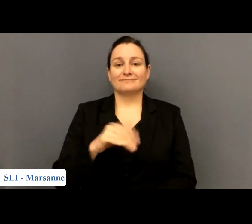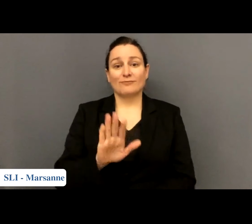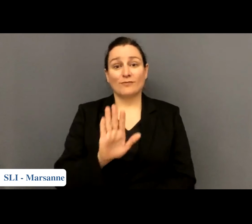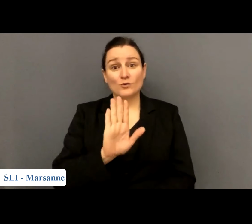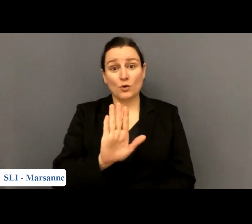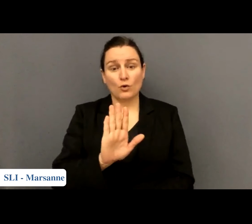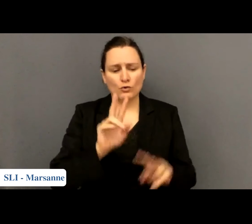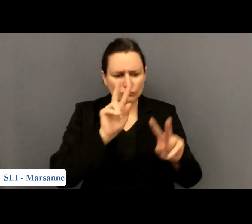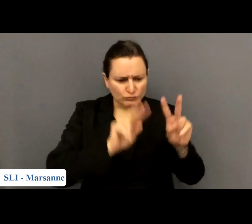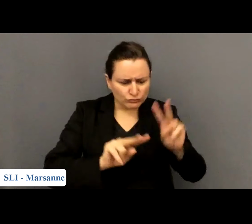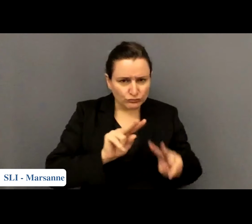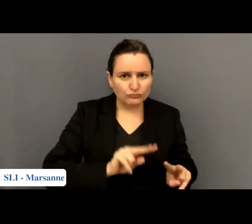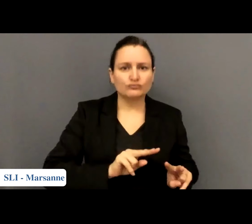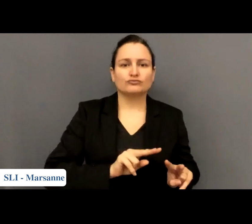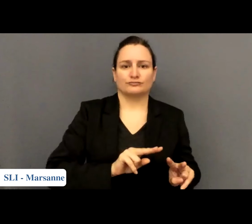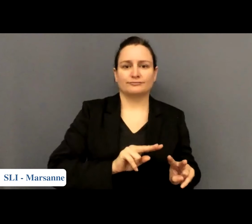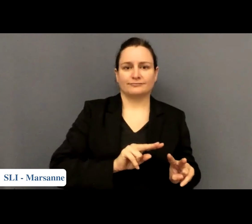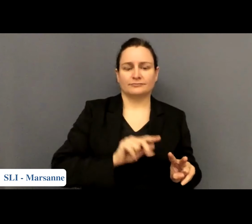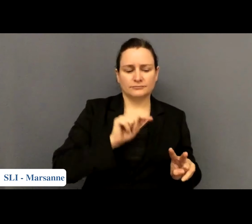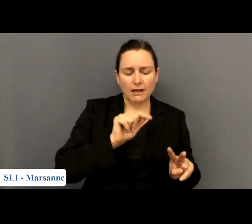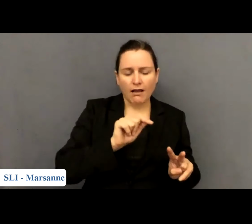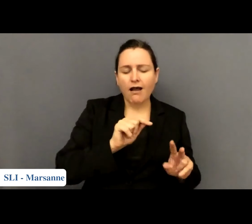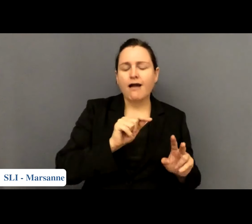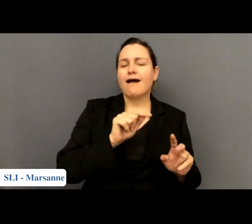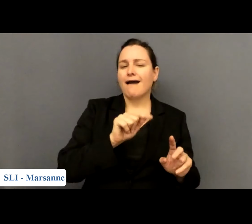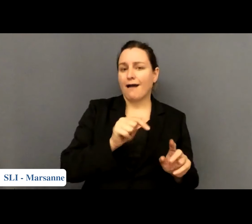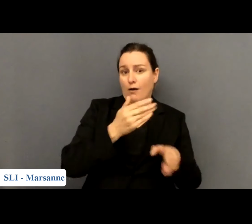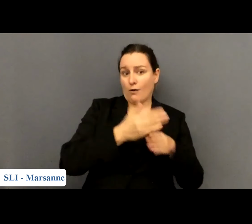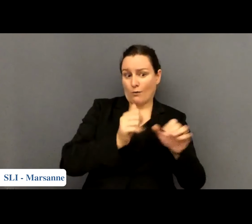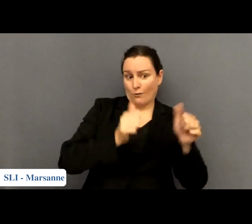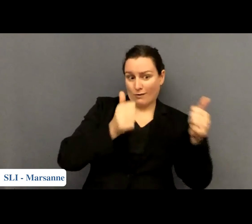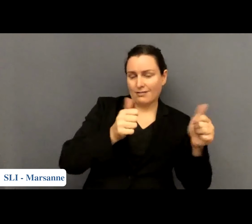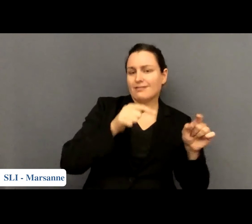effective use of social protection programs to prevent, address, and